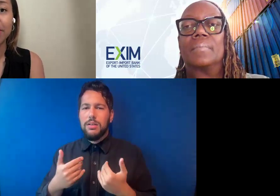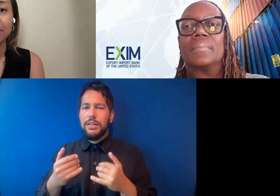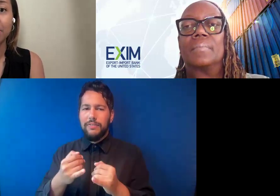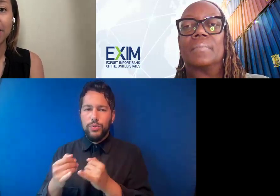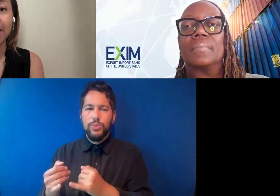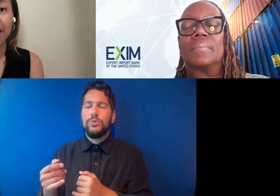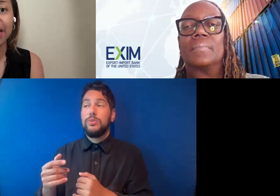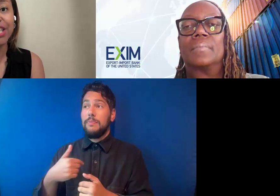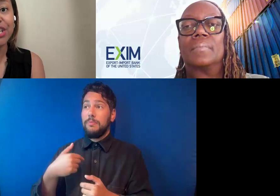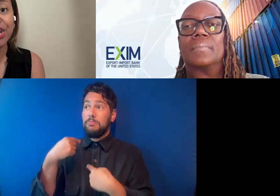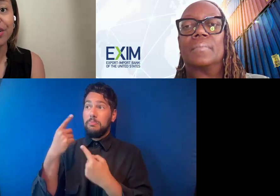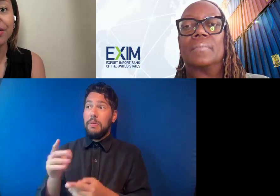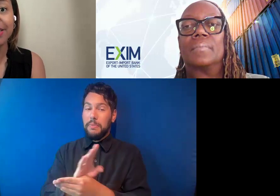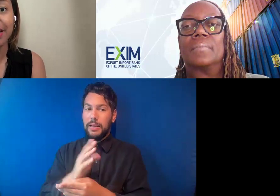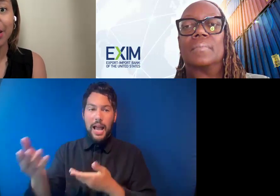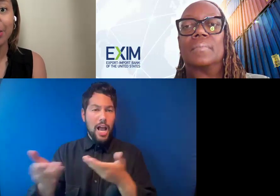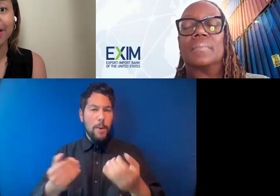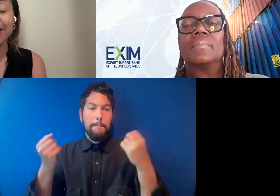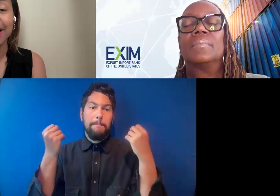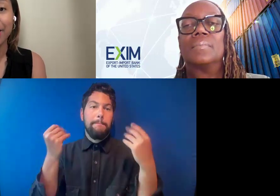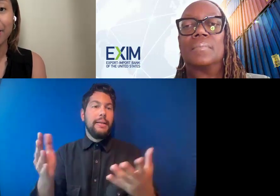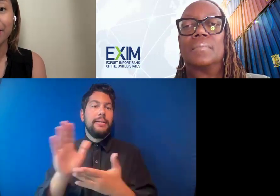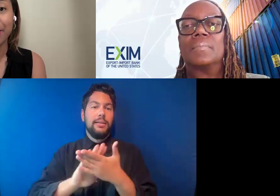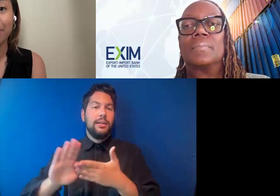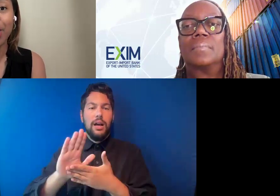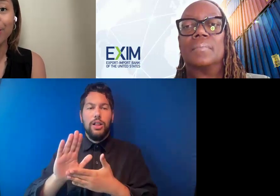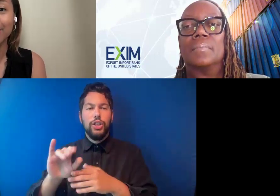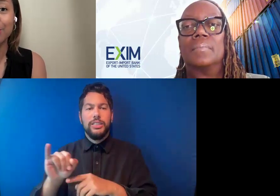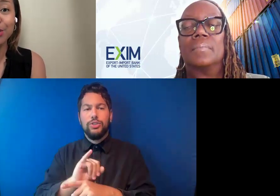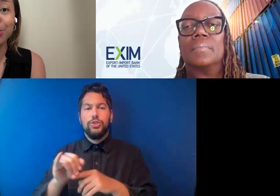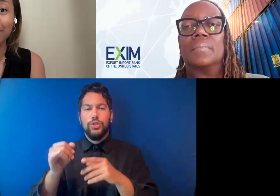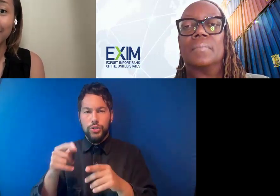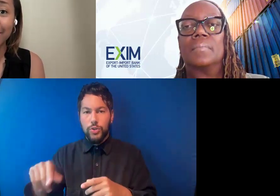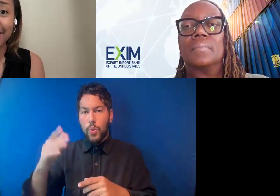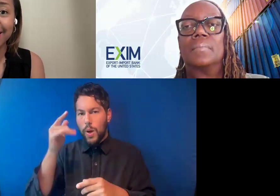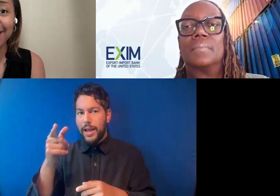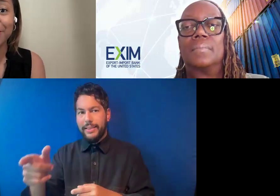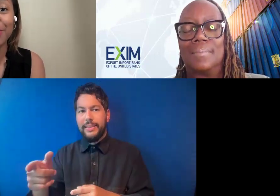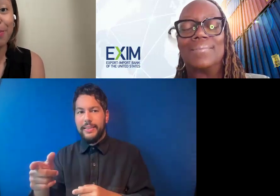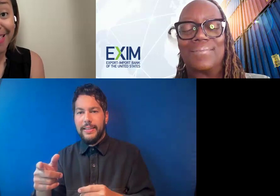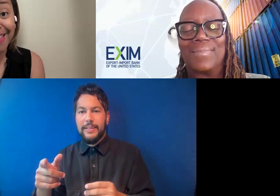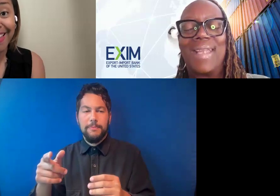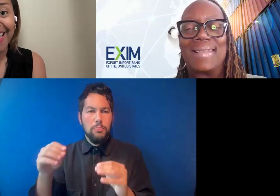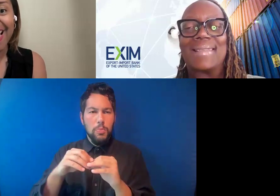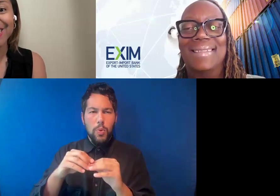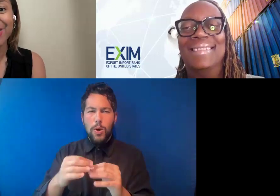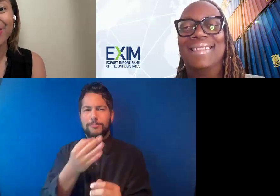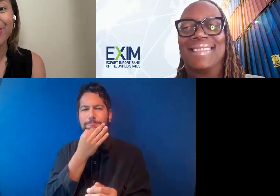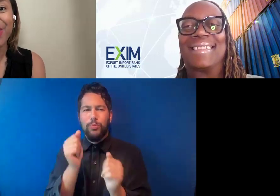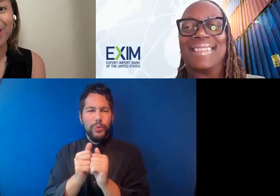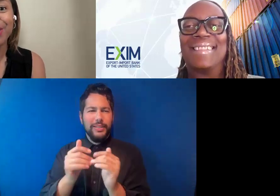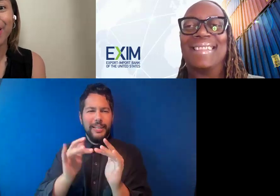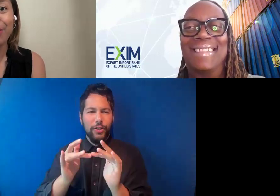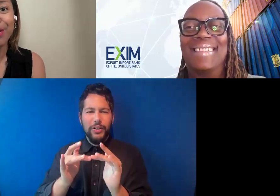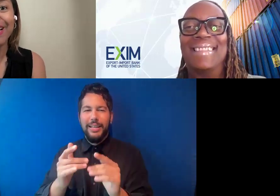the course of my business many college interns because their pulse is much more on the internet than for me.